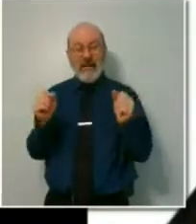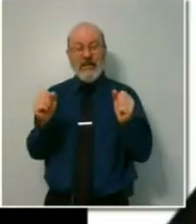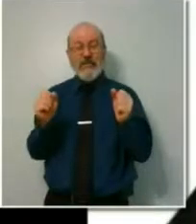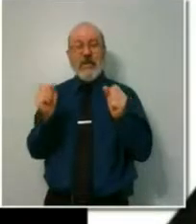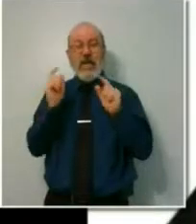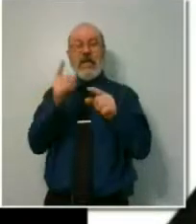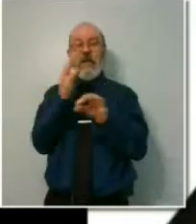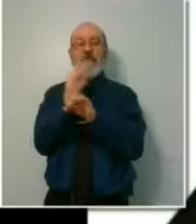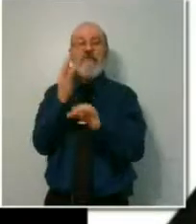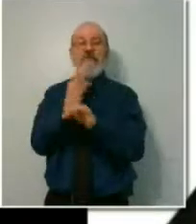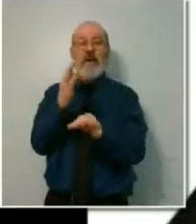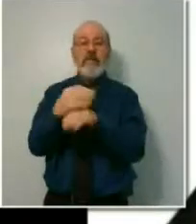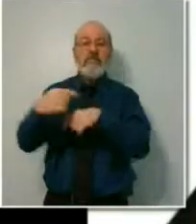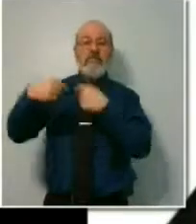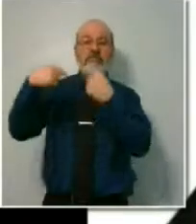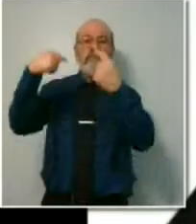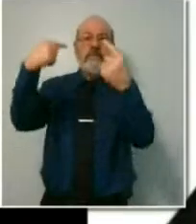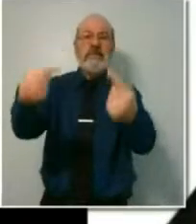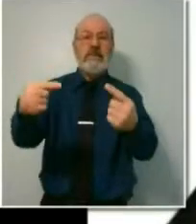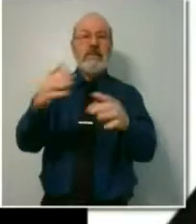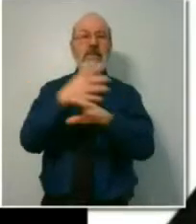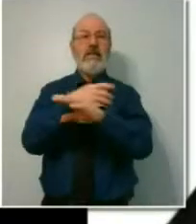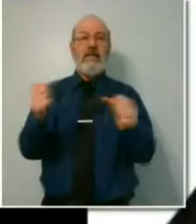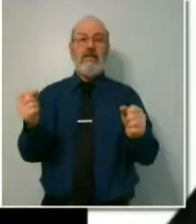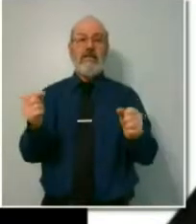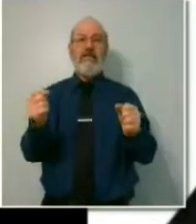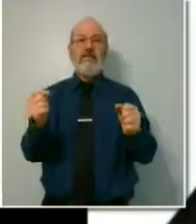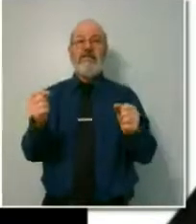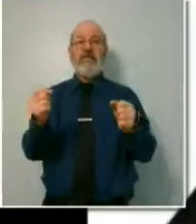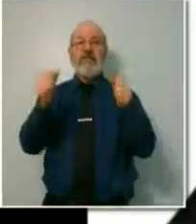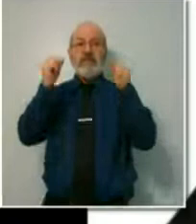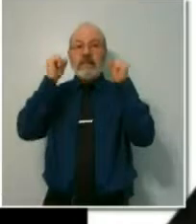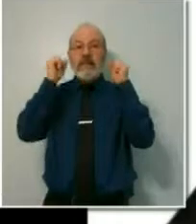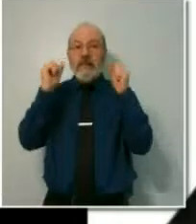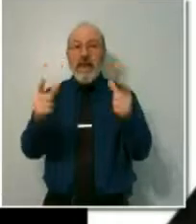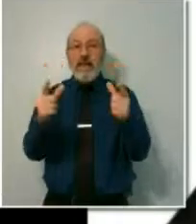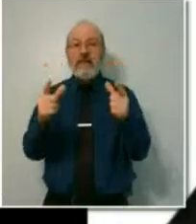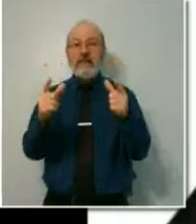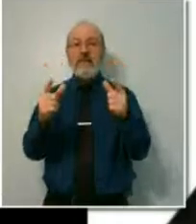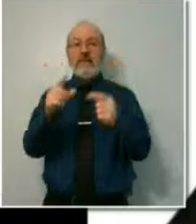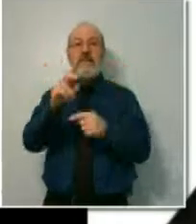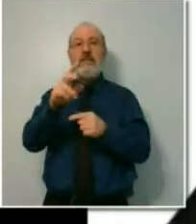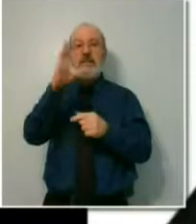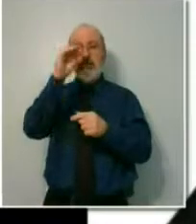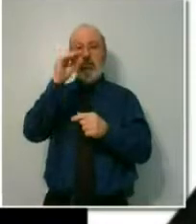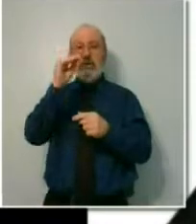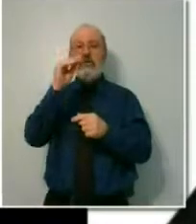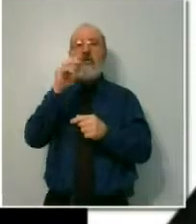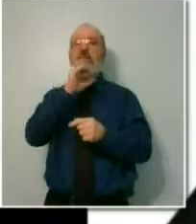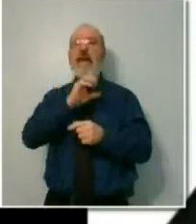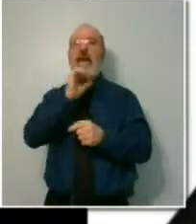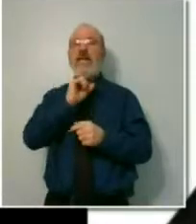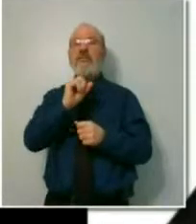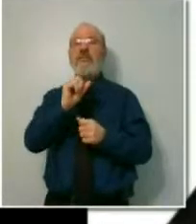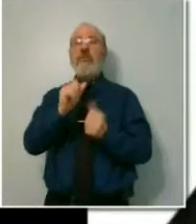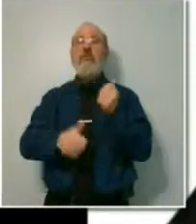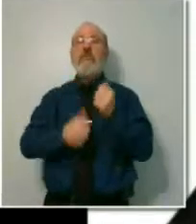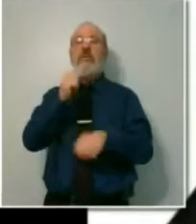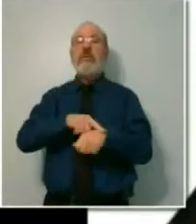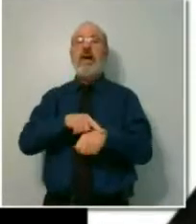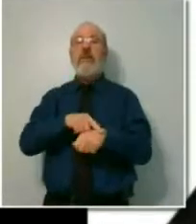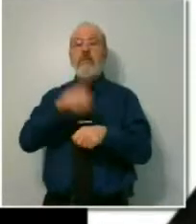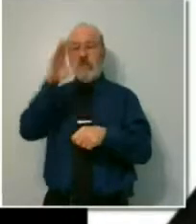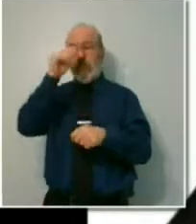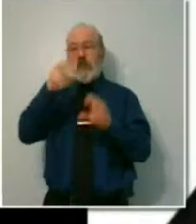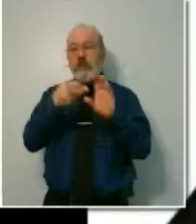faithfully since their salvation. The amazing thing is that these boys are the age we usually lose boys in our